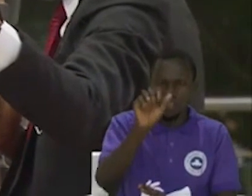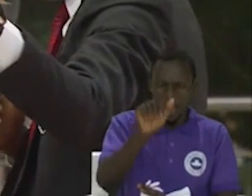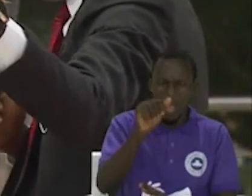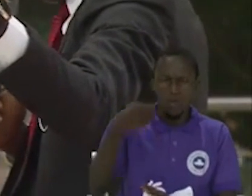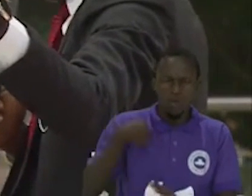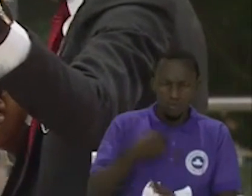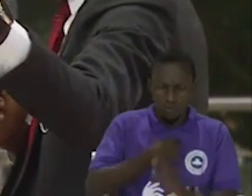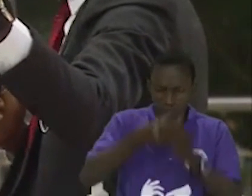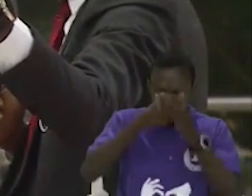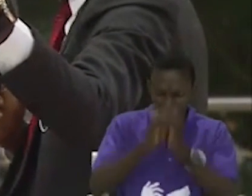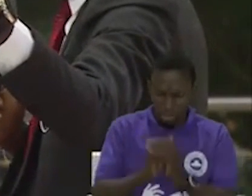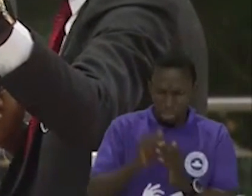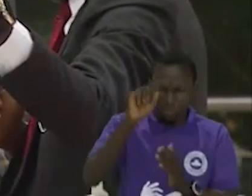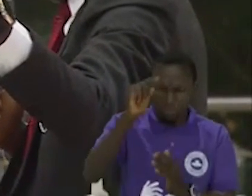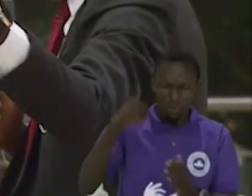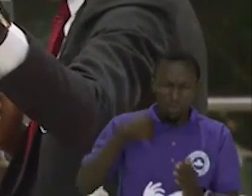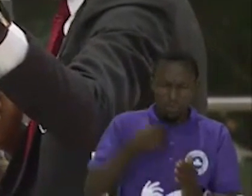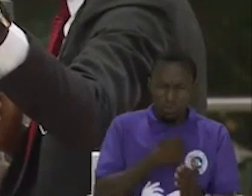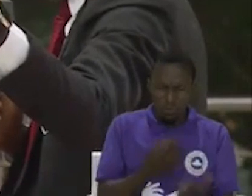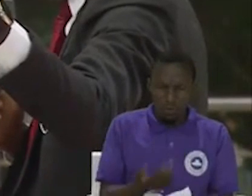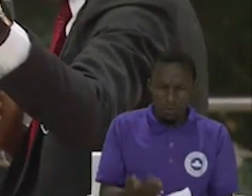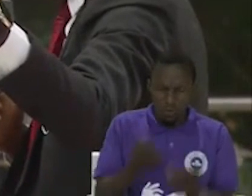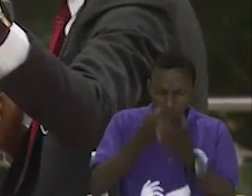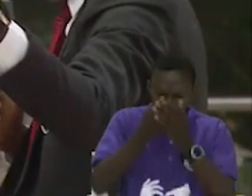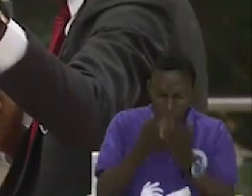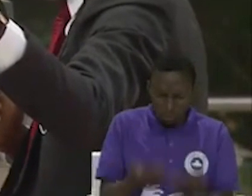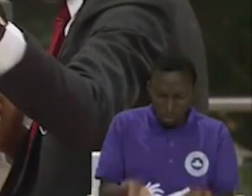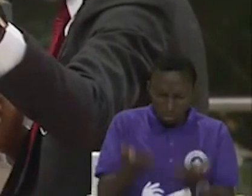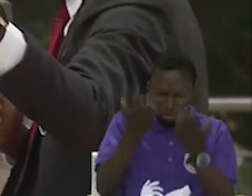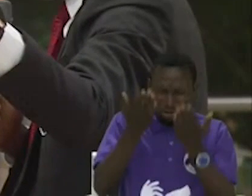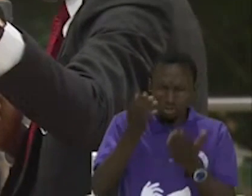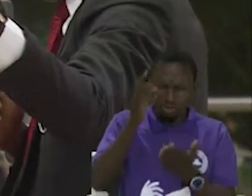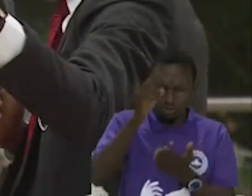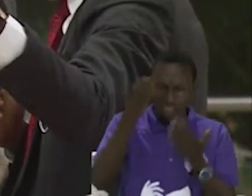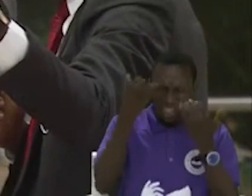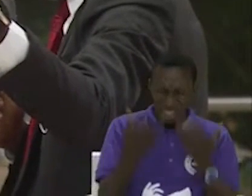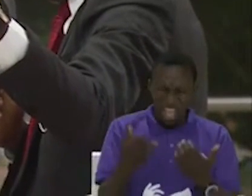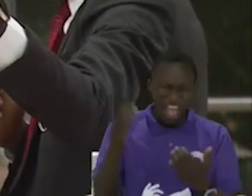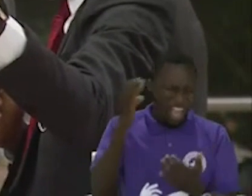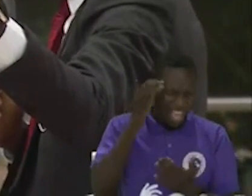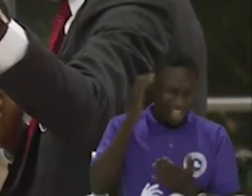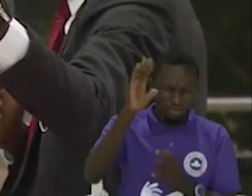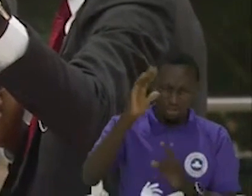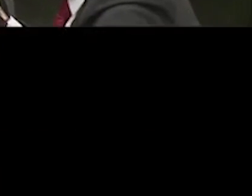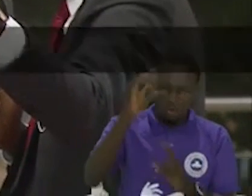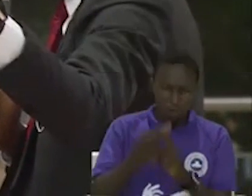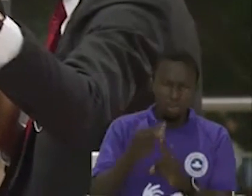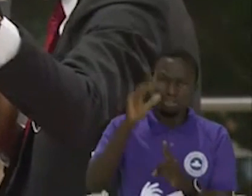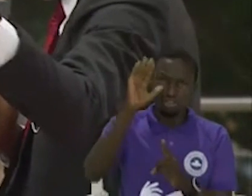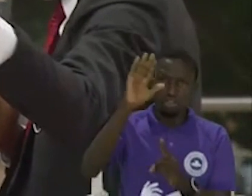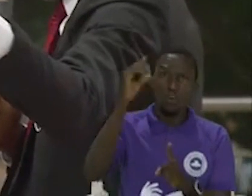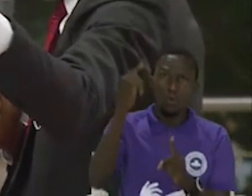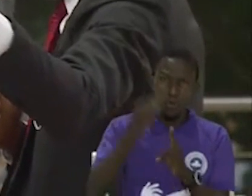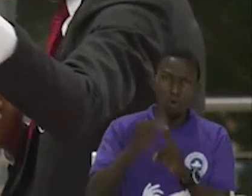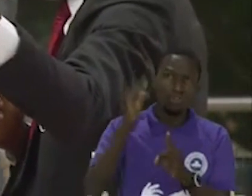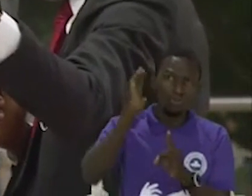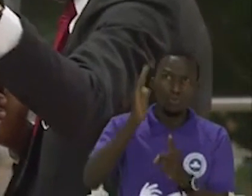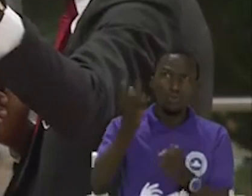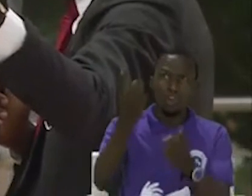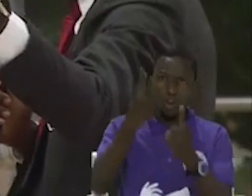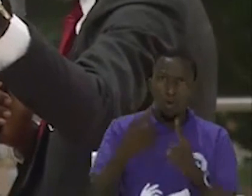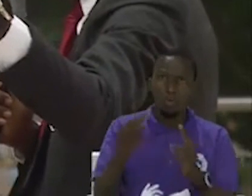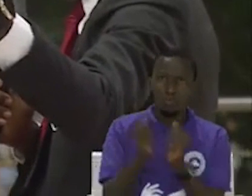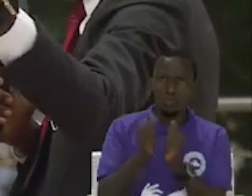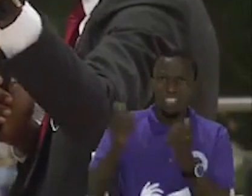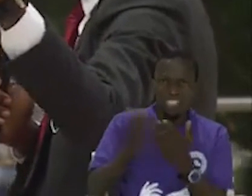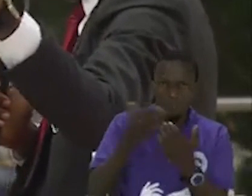supremacy. We ask, Lord God, that as we are about to hear your word, that your word will come with simplicity, that everyone